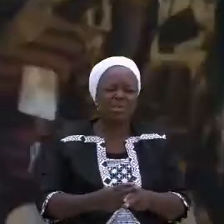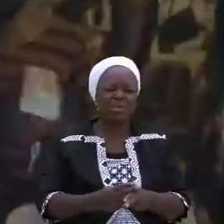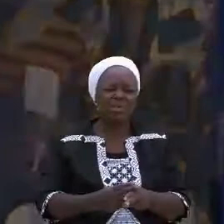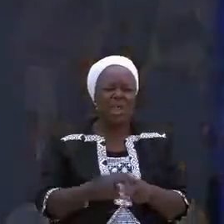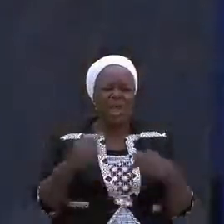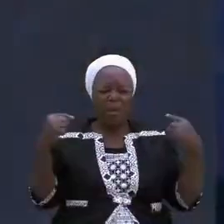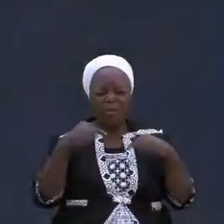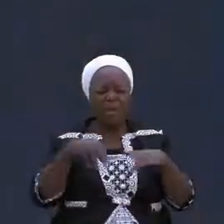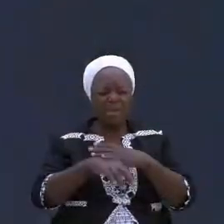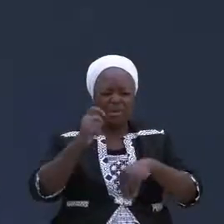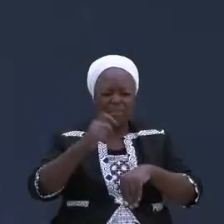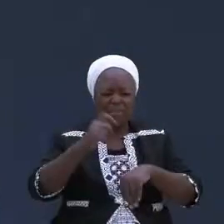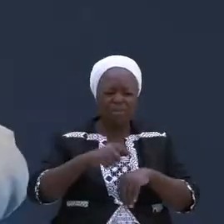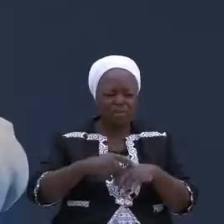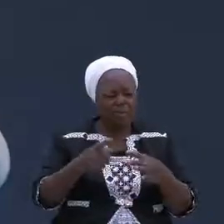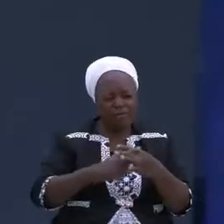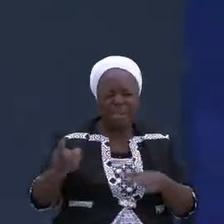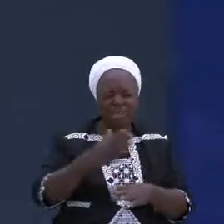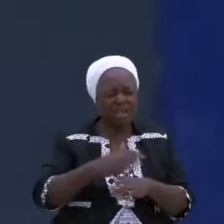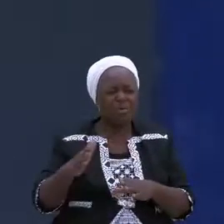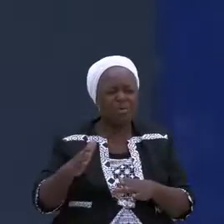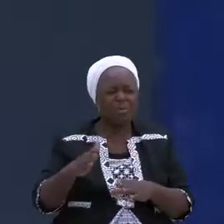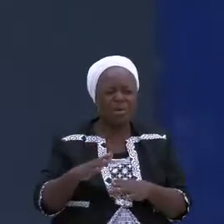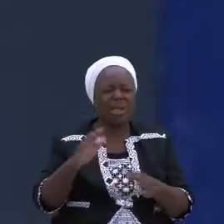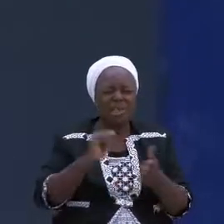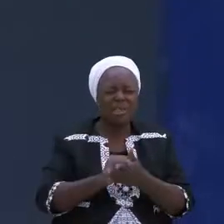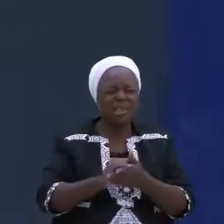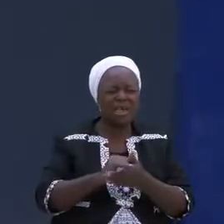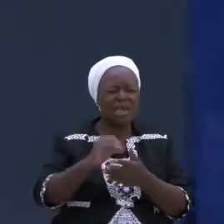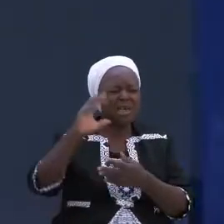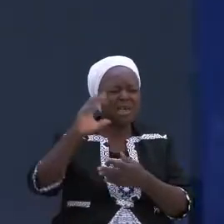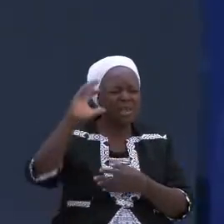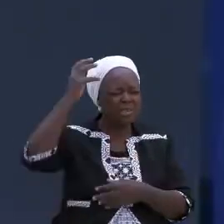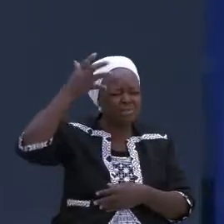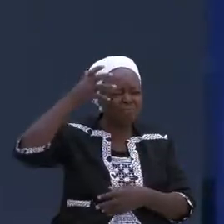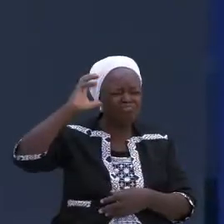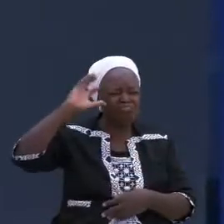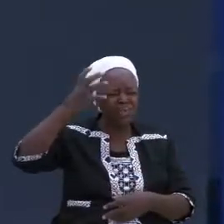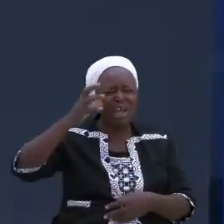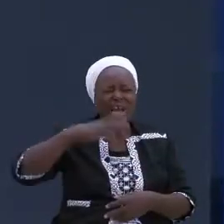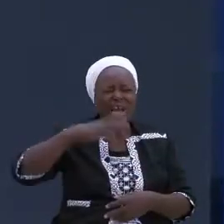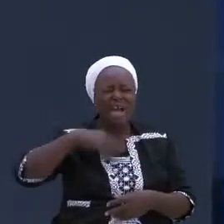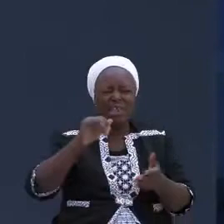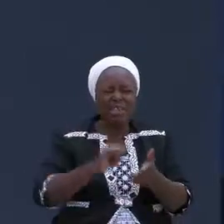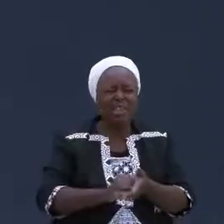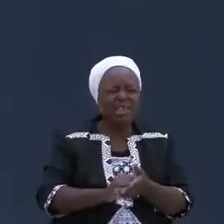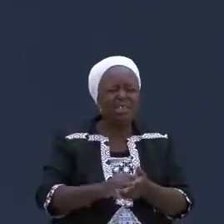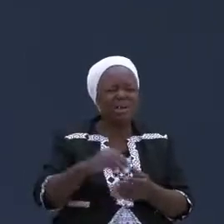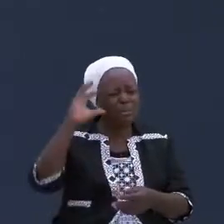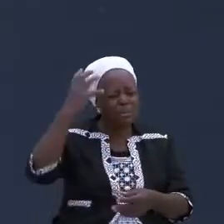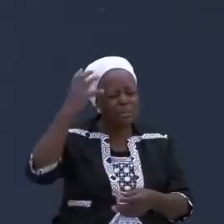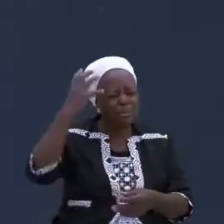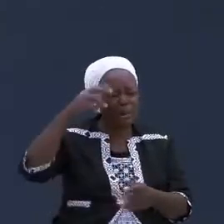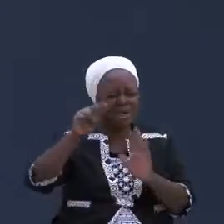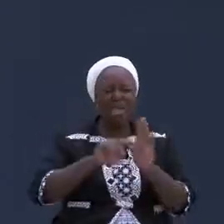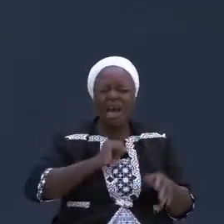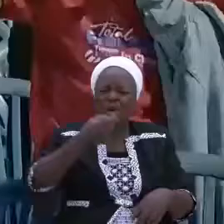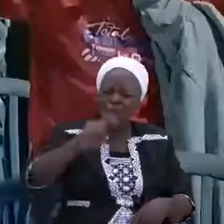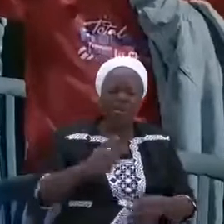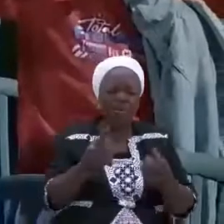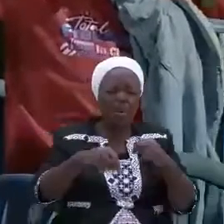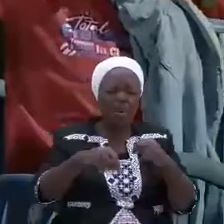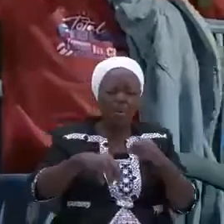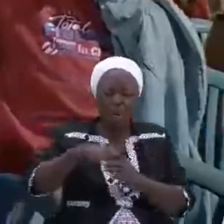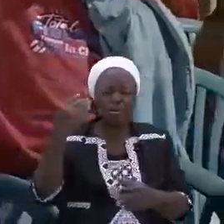vanish away that insanity and that spirit of madness i command you come out in